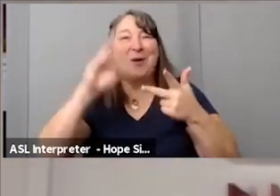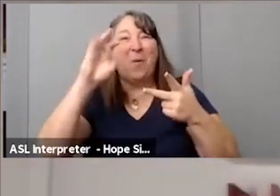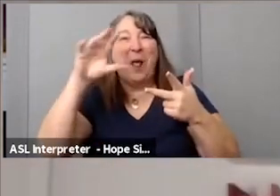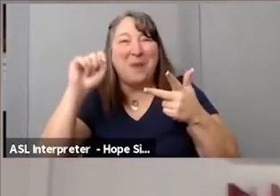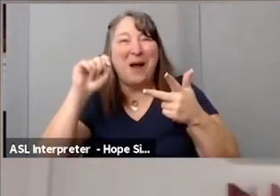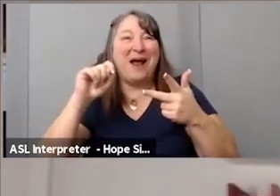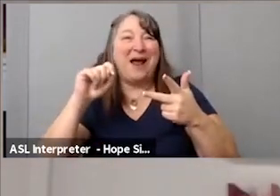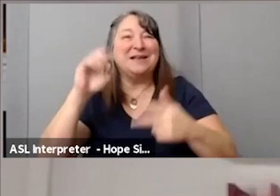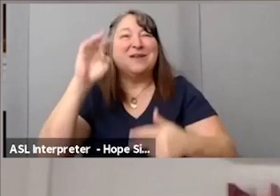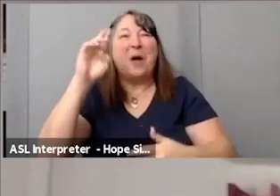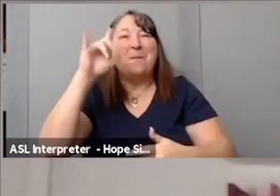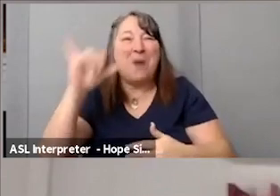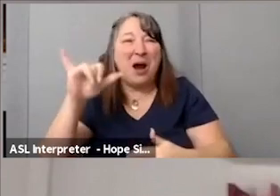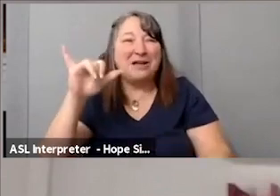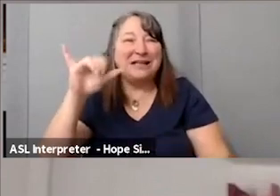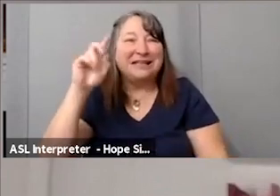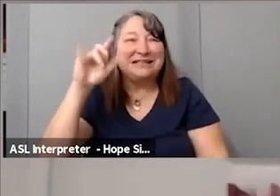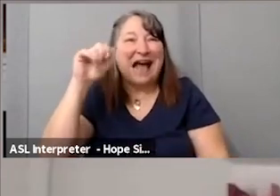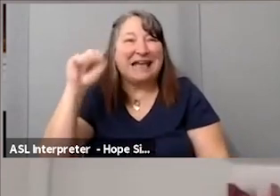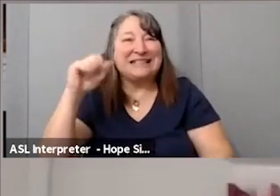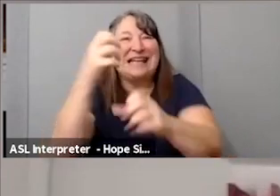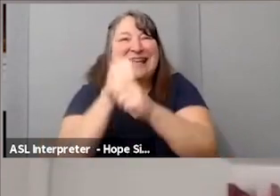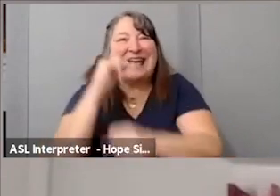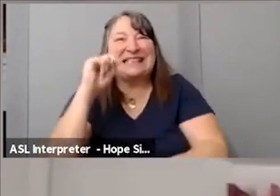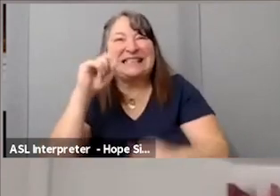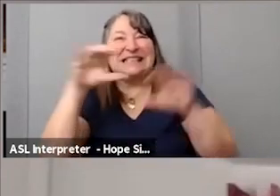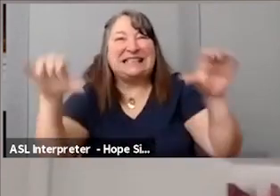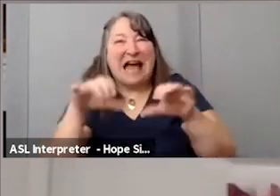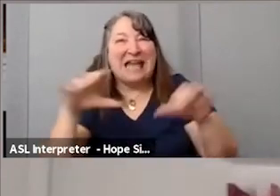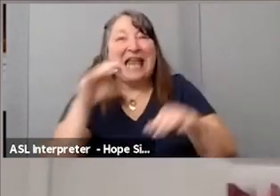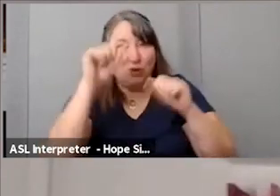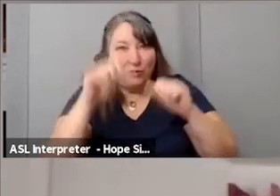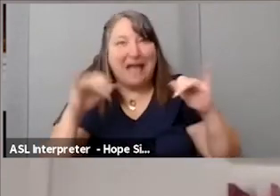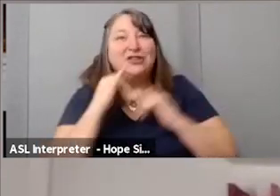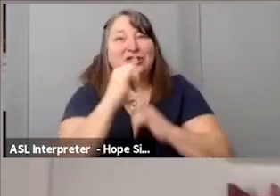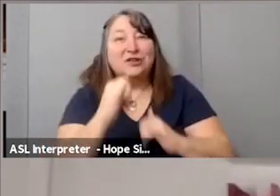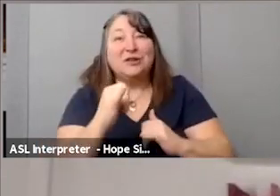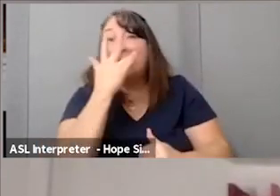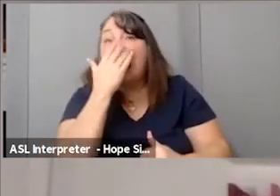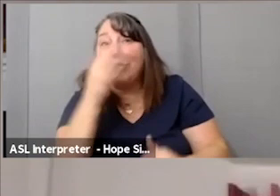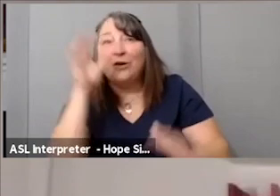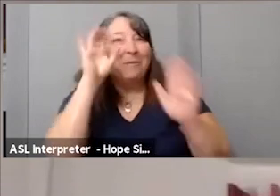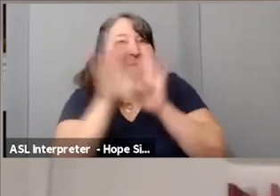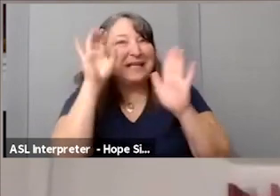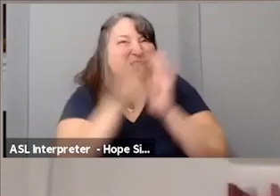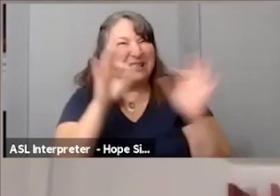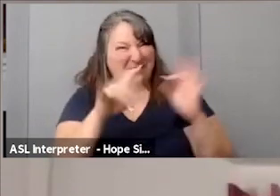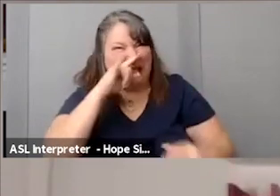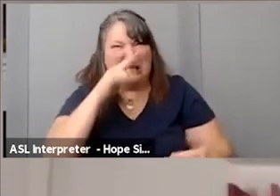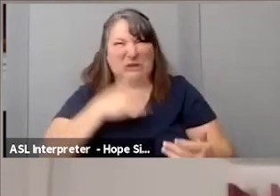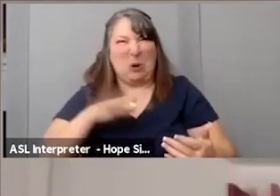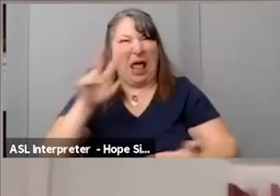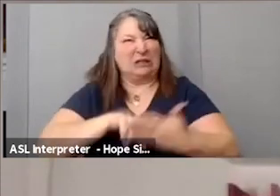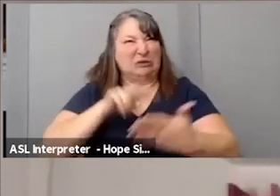Dias Gets It Done, and So Can You. It is a beautiful book with a bunch of colors and pictures so that if your kid does not like to read, they can still enjoy it